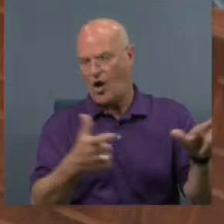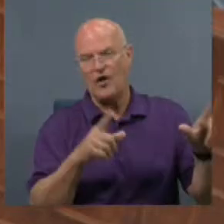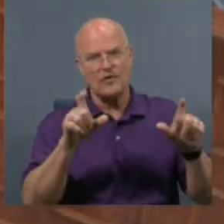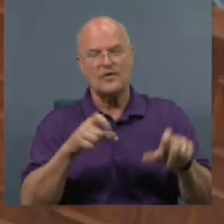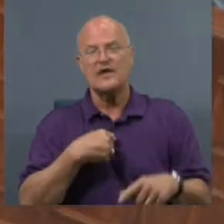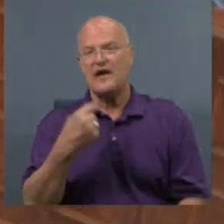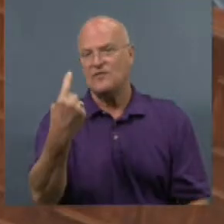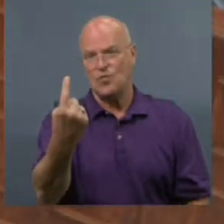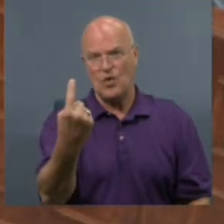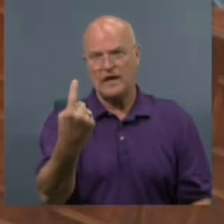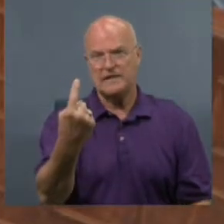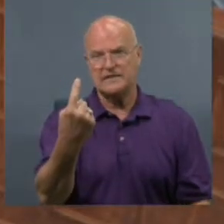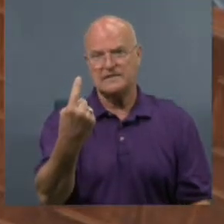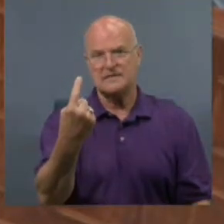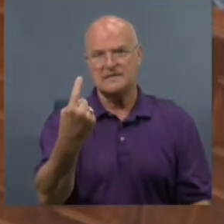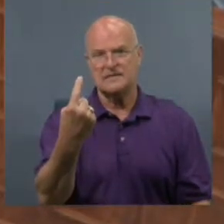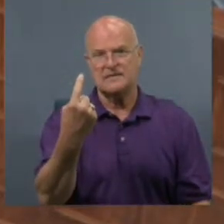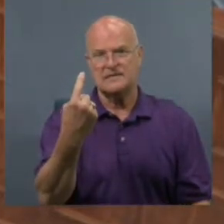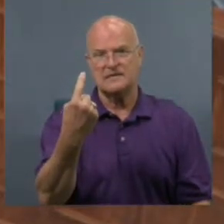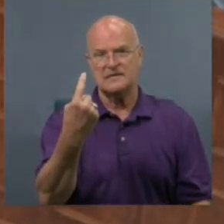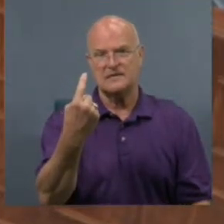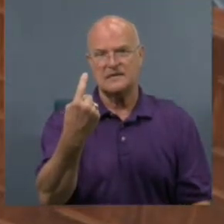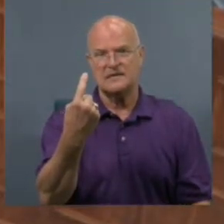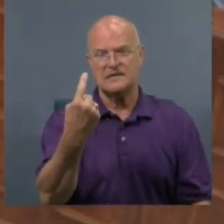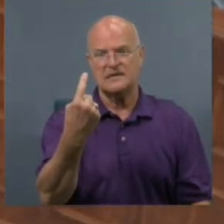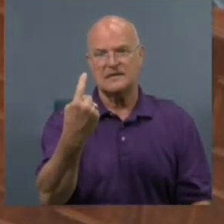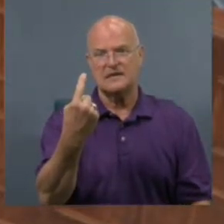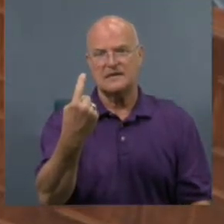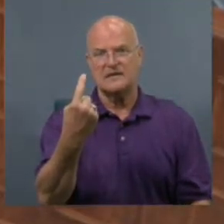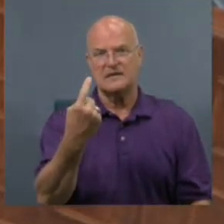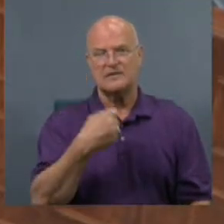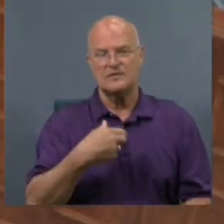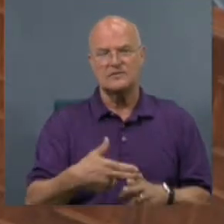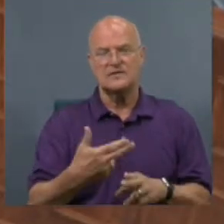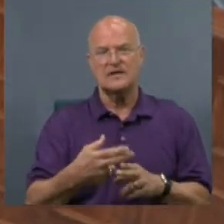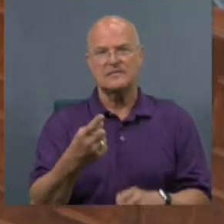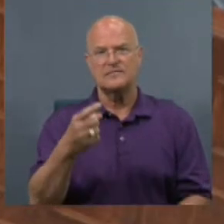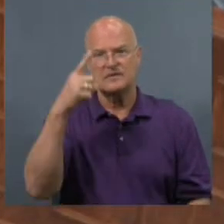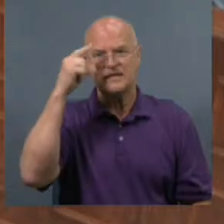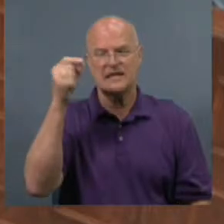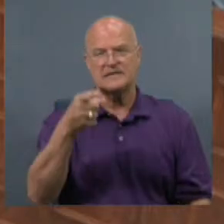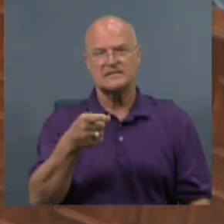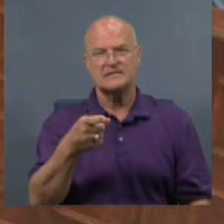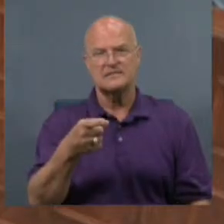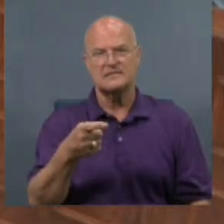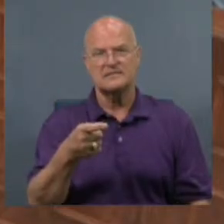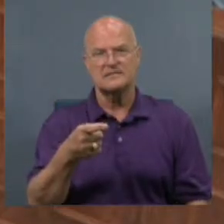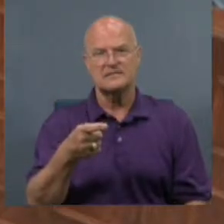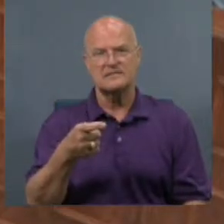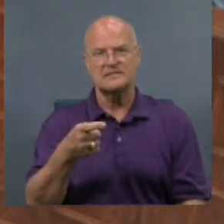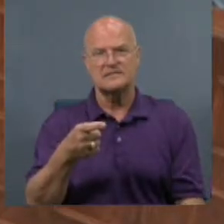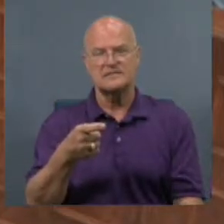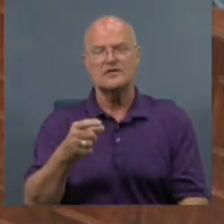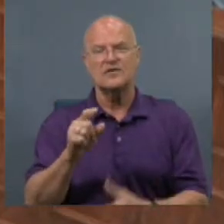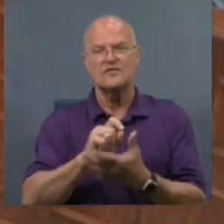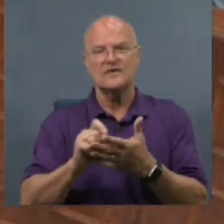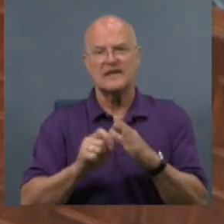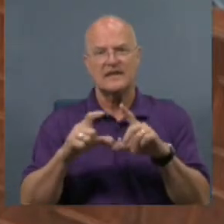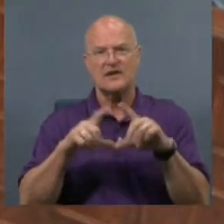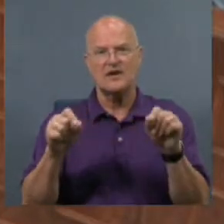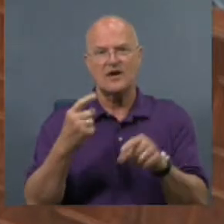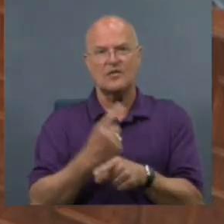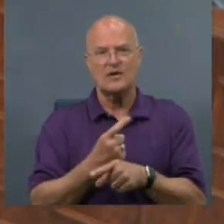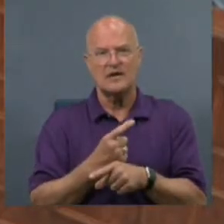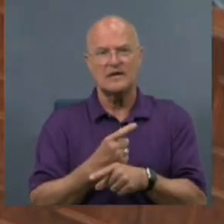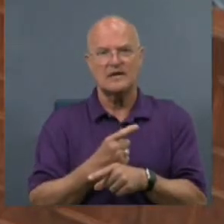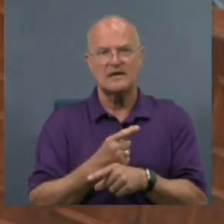If y'all have one question, if you have one question and you wanted to get, I'm sorry, ma'am. What is your name? With the glasses on back here. Oh. You filled out a card, right? We both